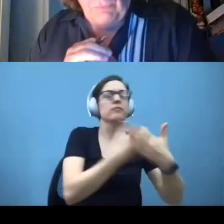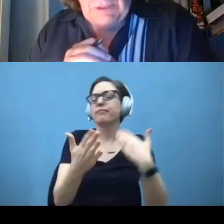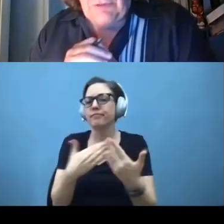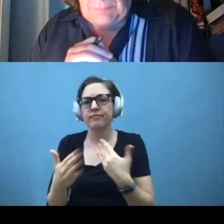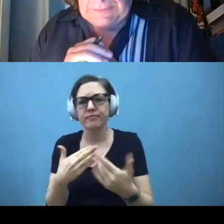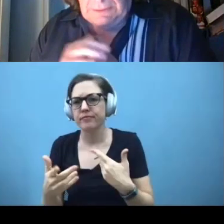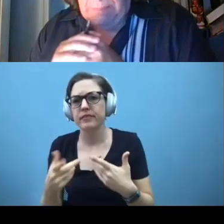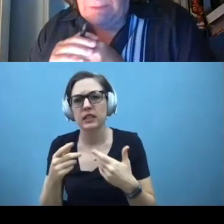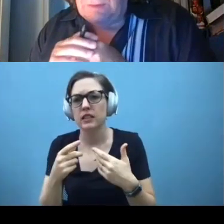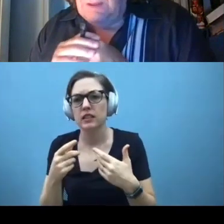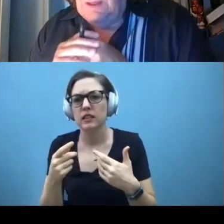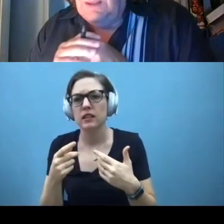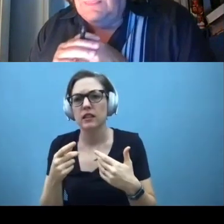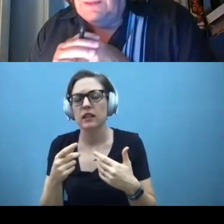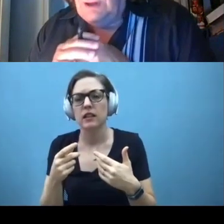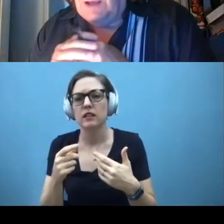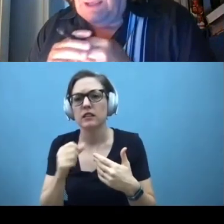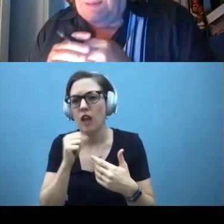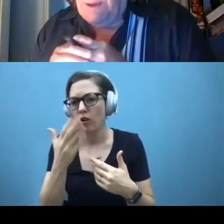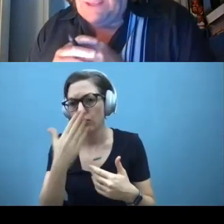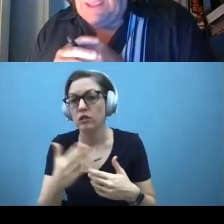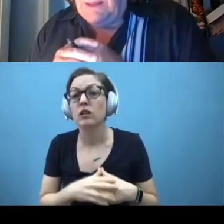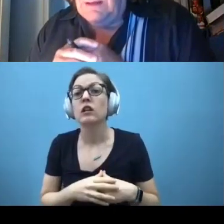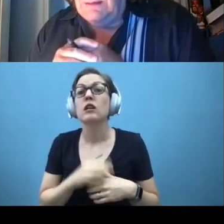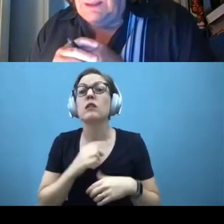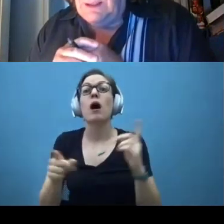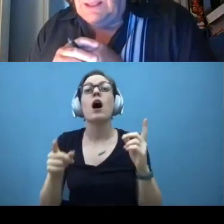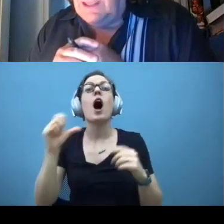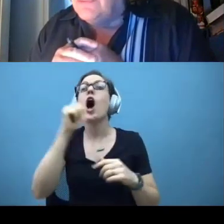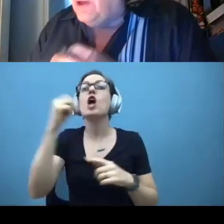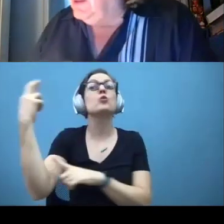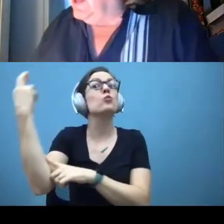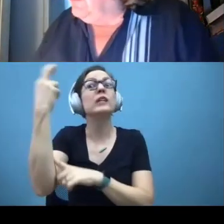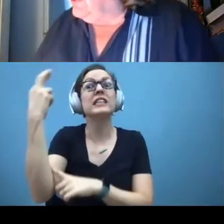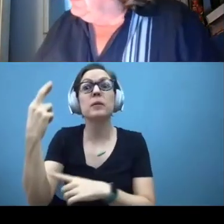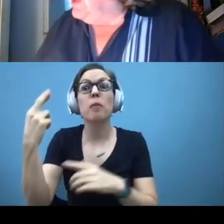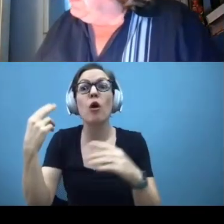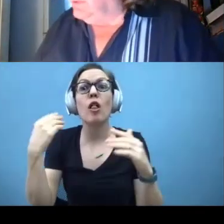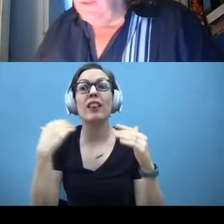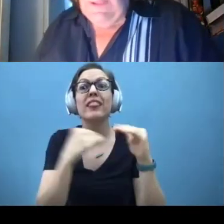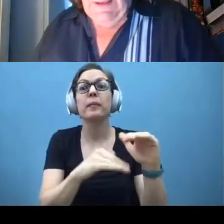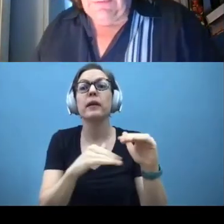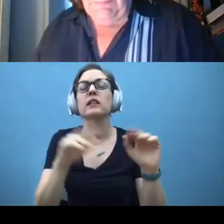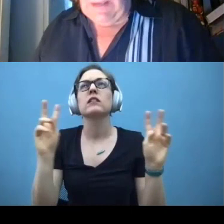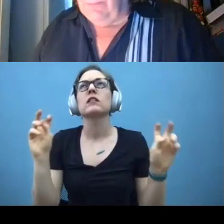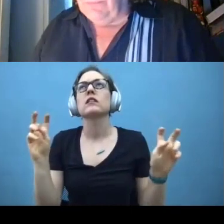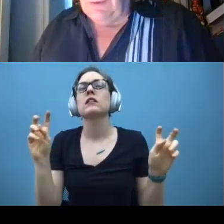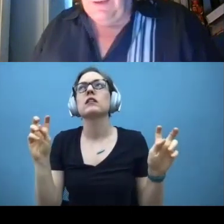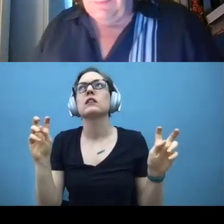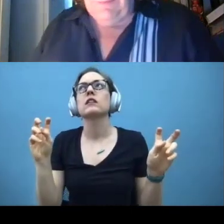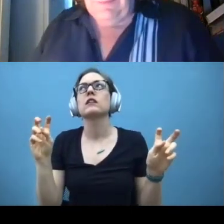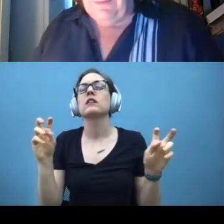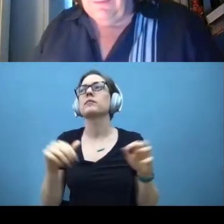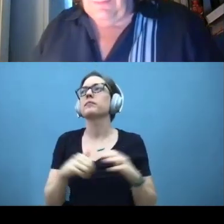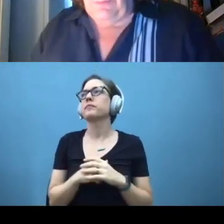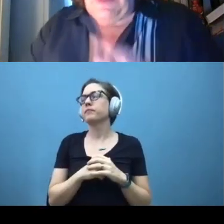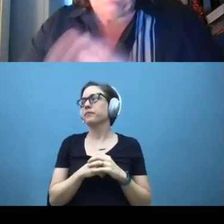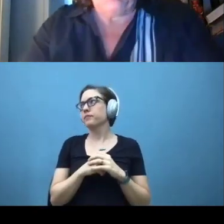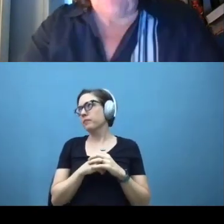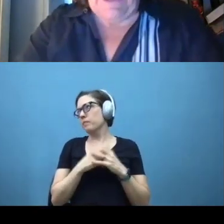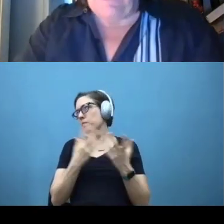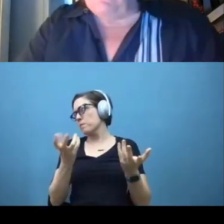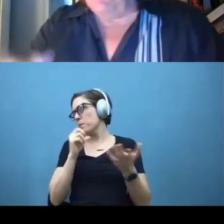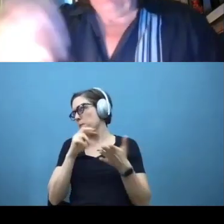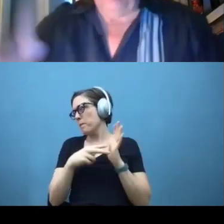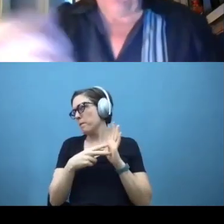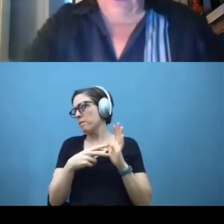by unreasonably limits, they're talking about it's not like, for example, sometimes someone might touch